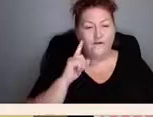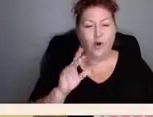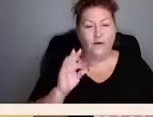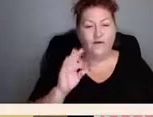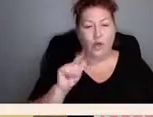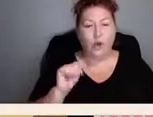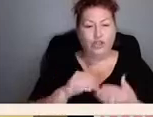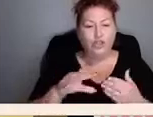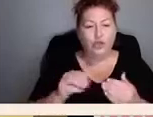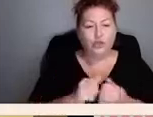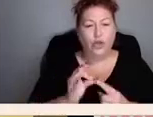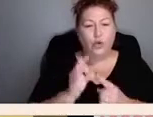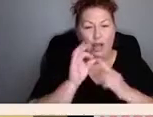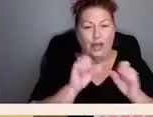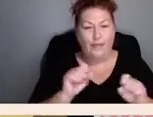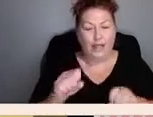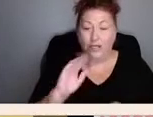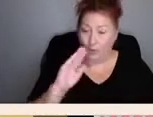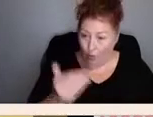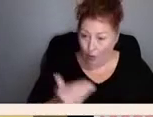Abilities. Welcome.